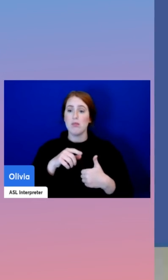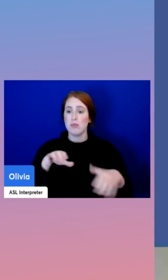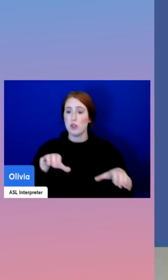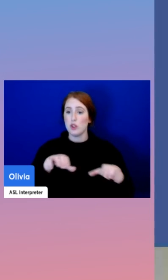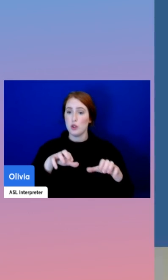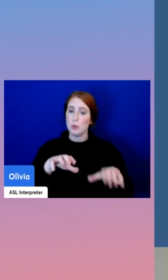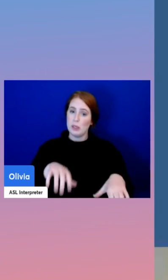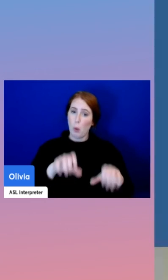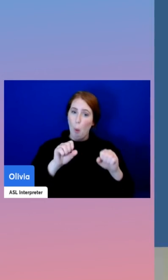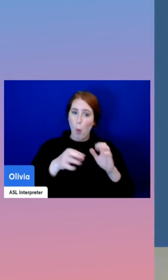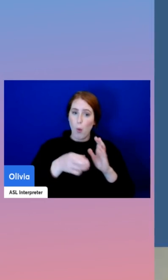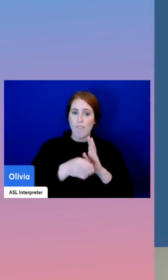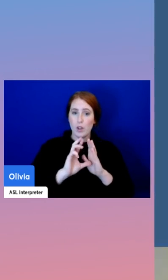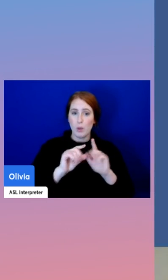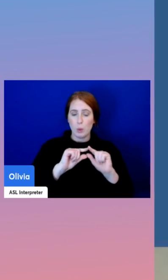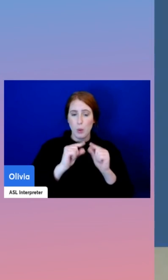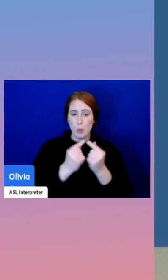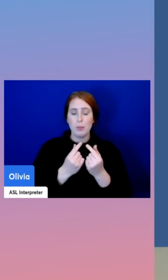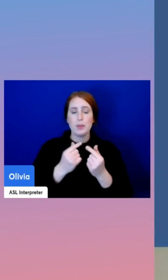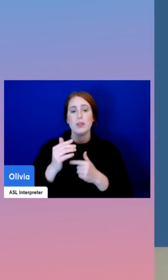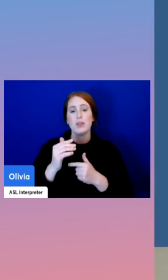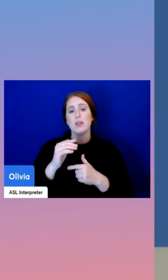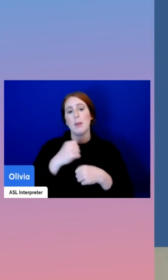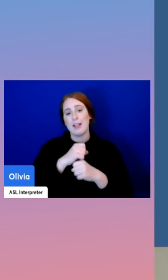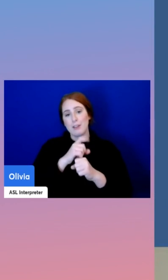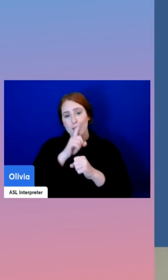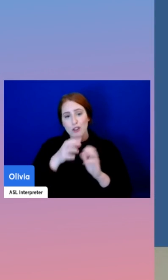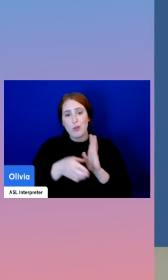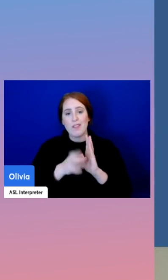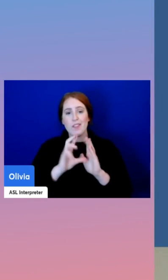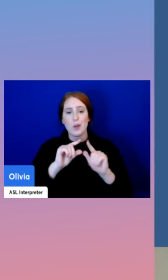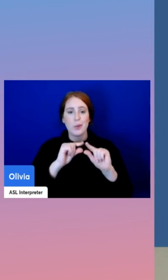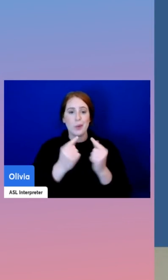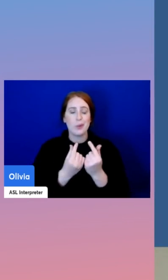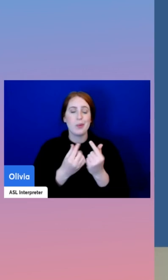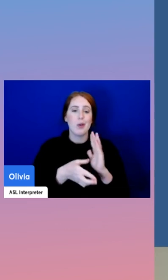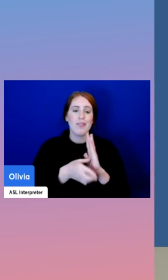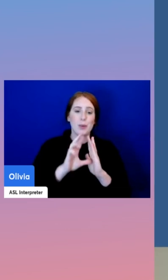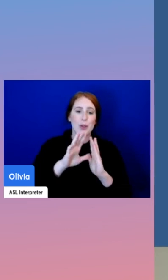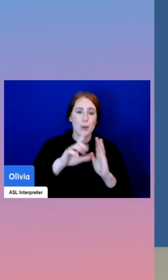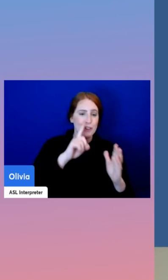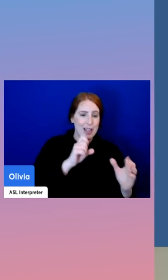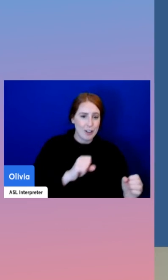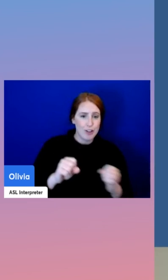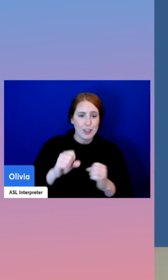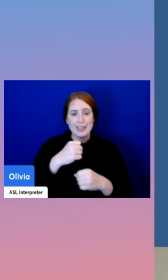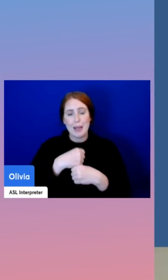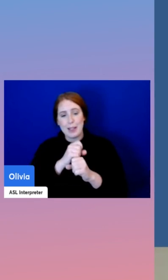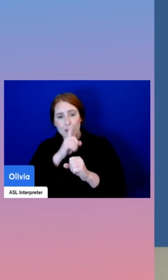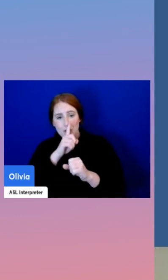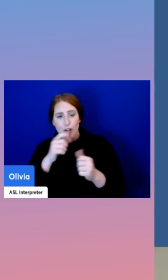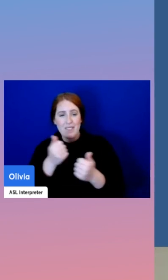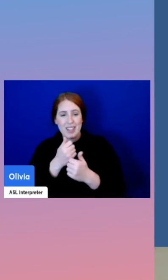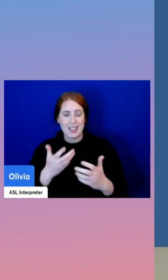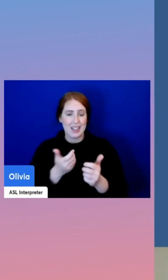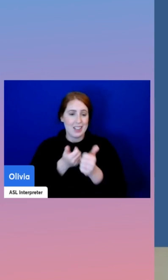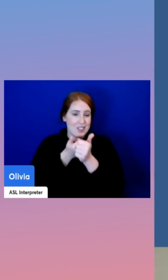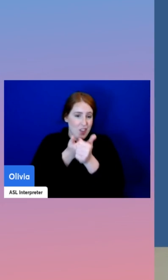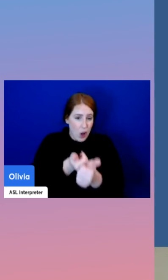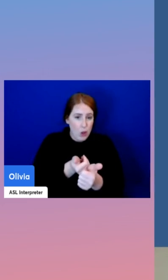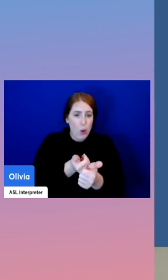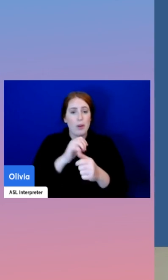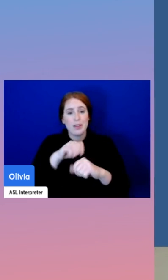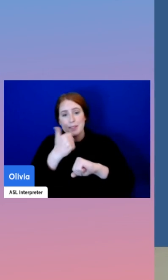you continuously have review groups that are reviewing your strategies and ensure they are adhered to and are in